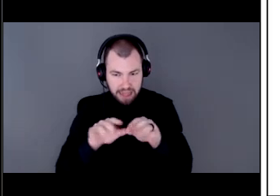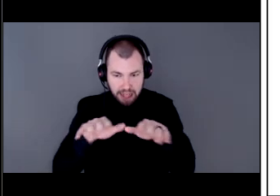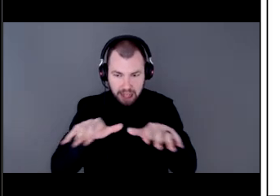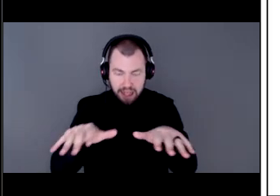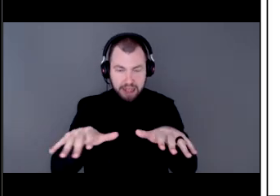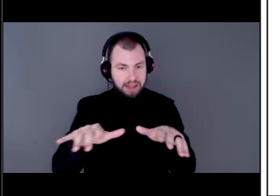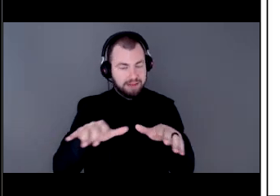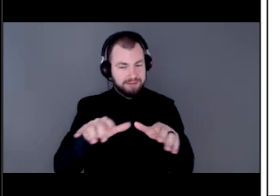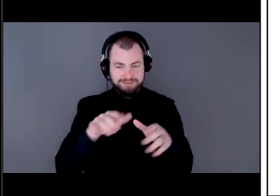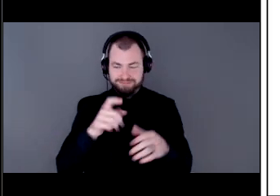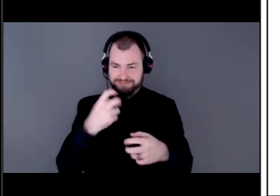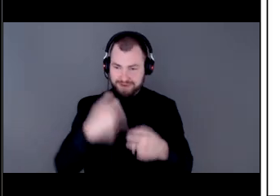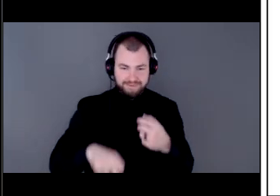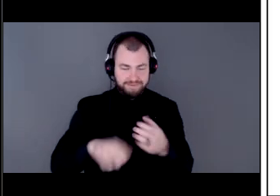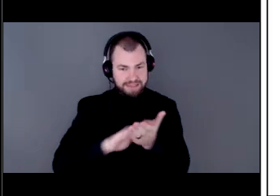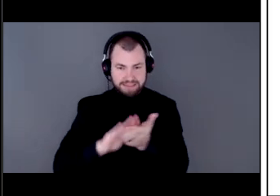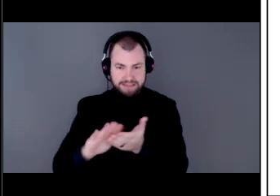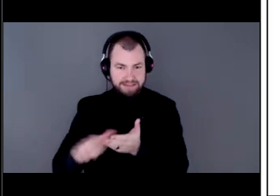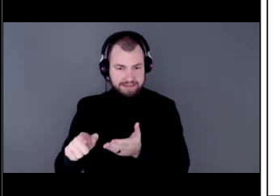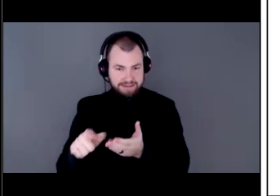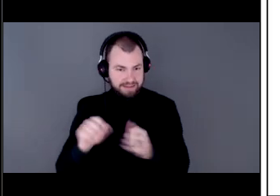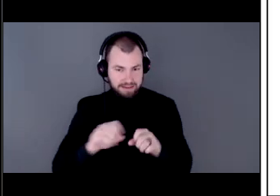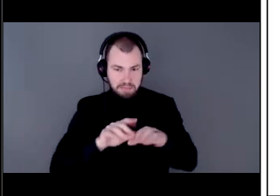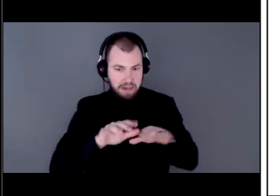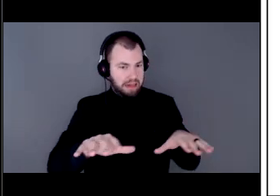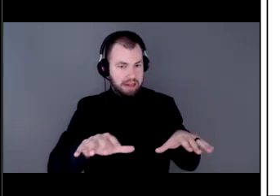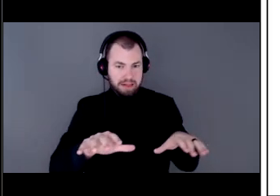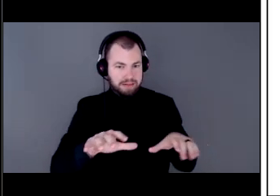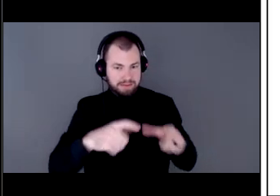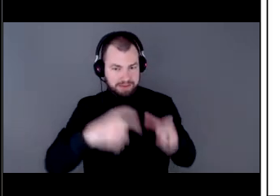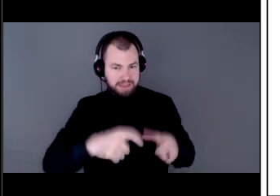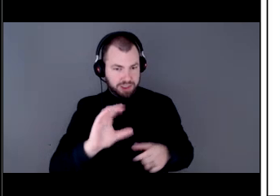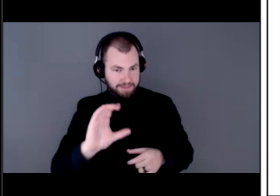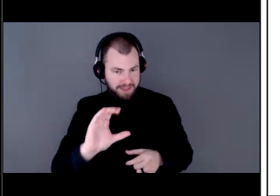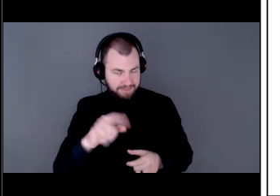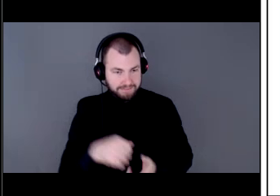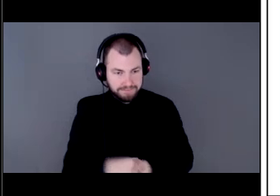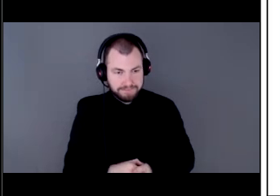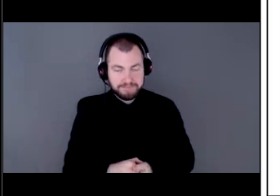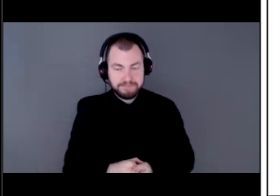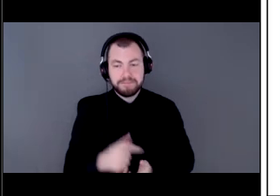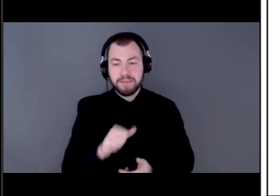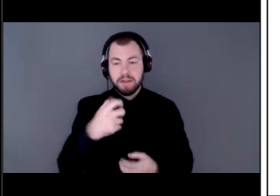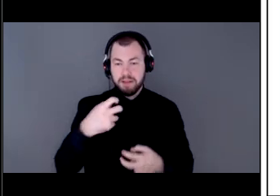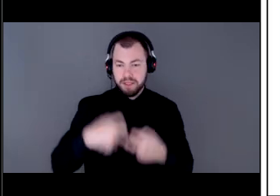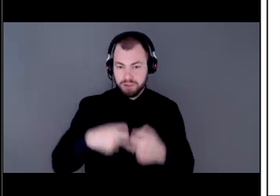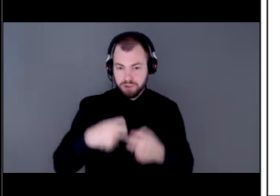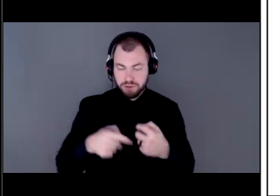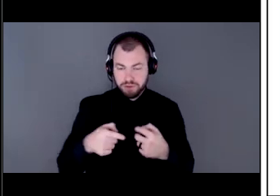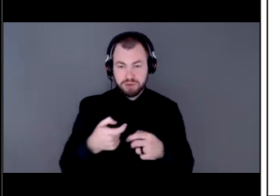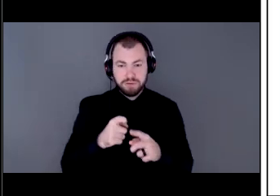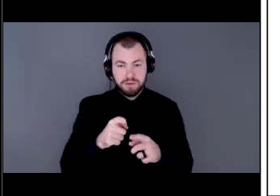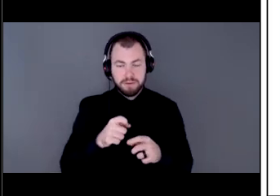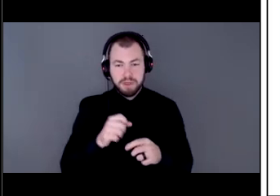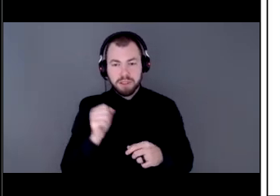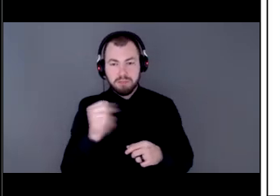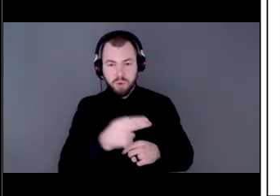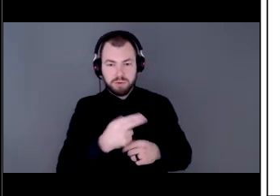everywhere in Lake Champlain. And another issue comes from the disposable coolers